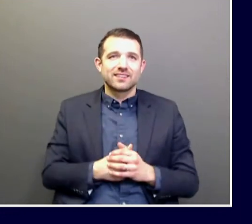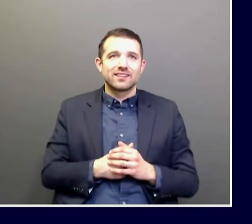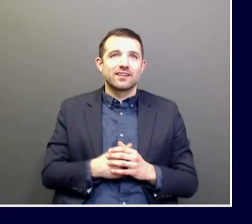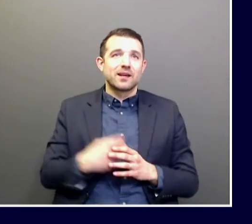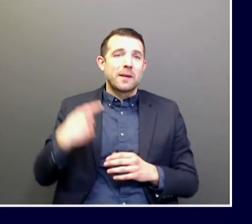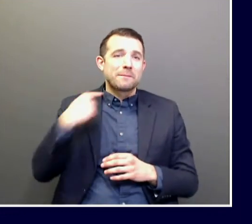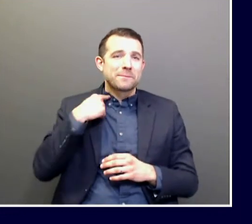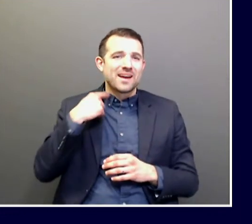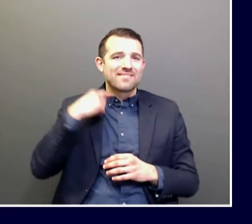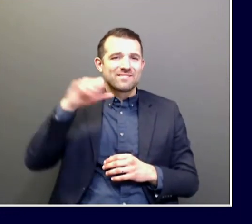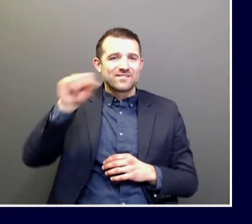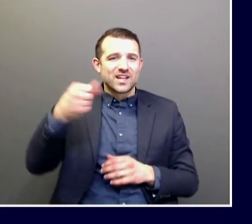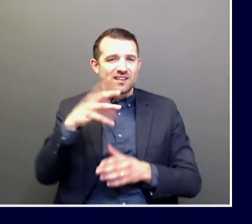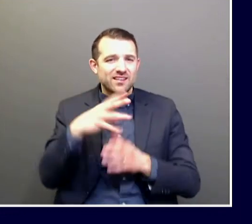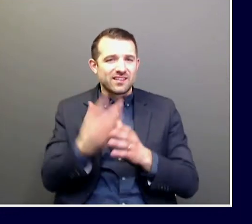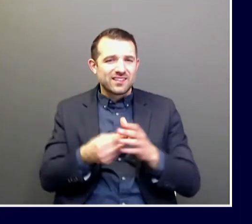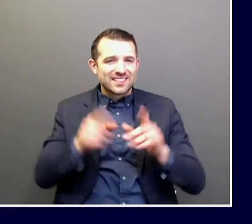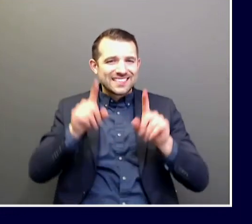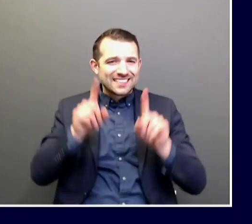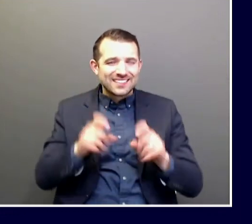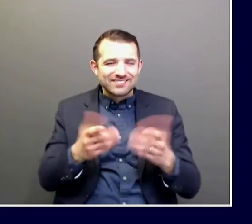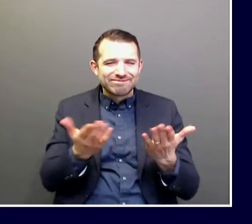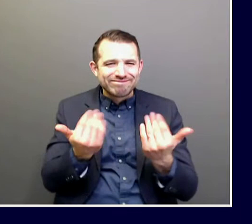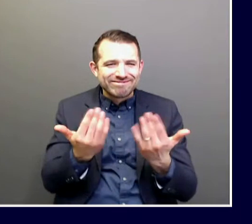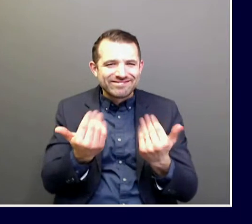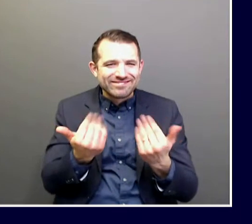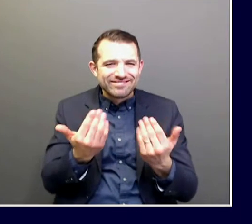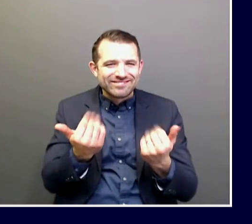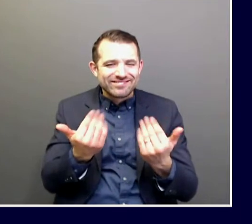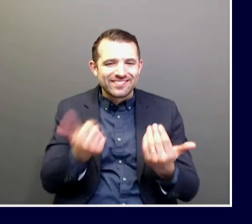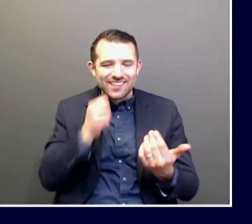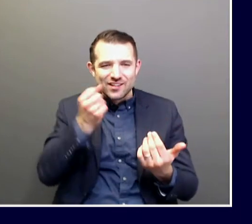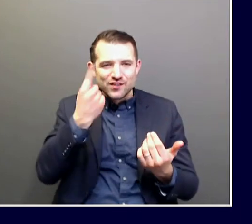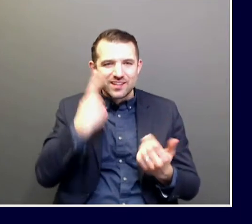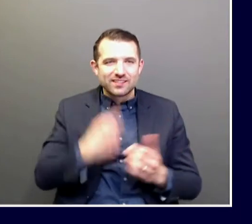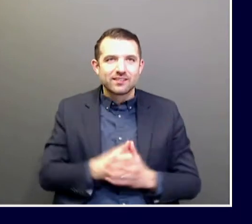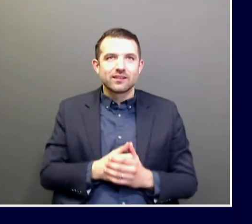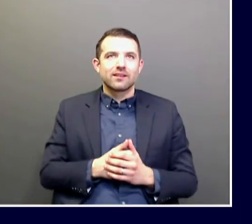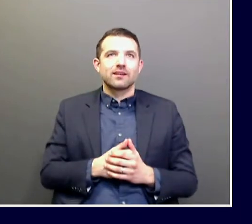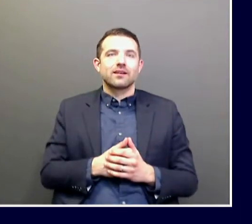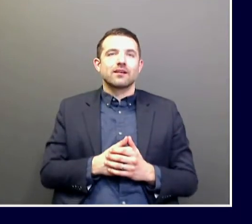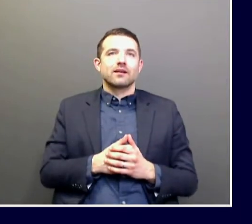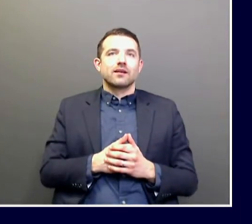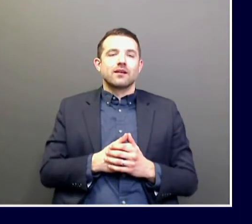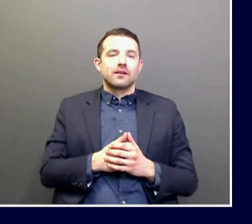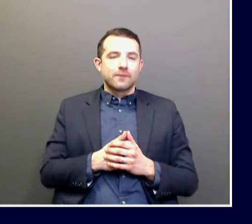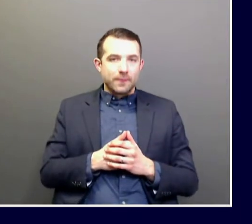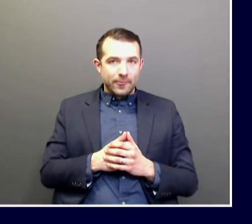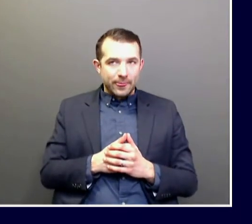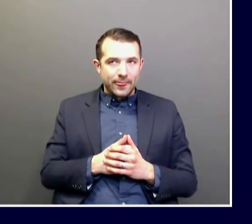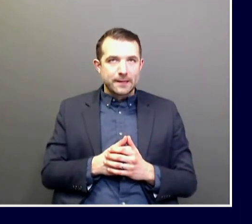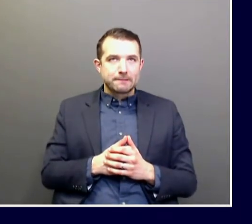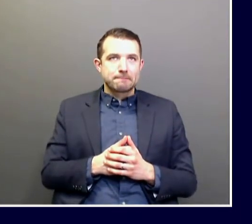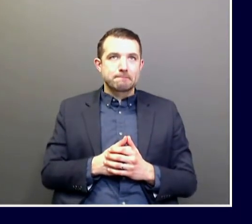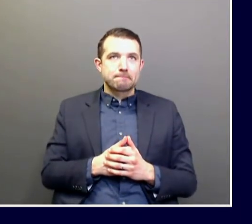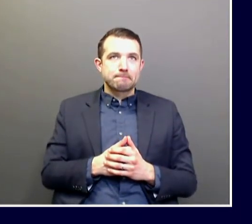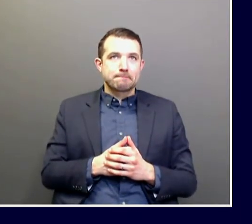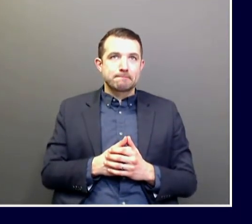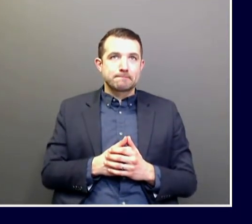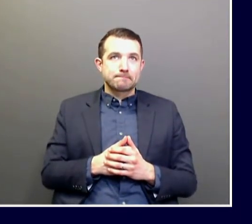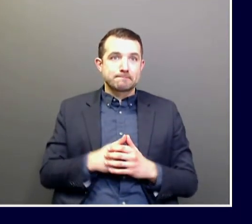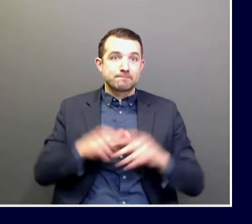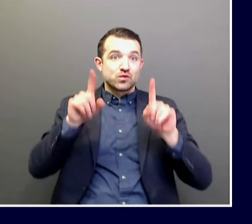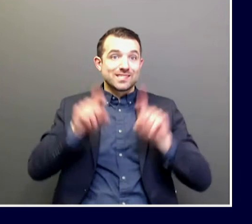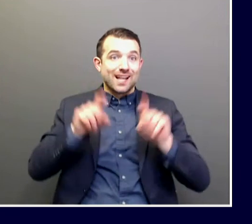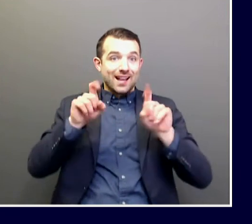in the middle. Let me try again. So given that such testing includes samples from a general